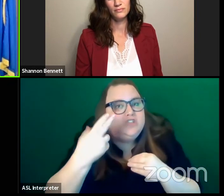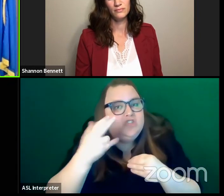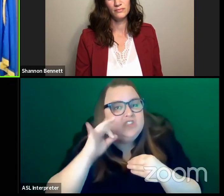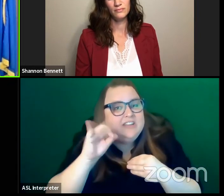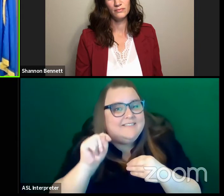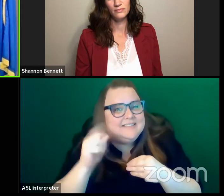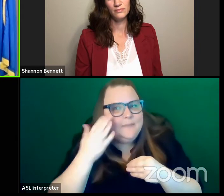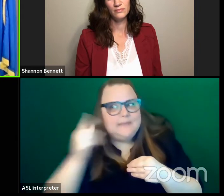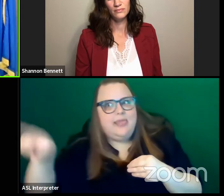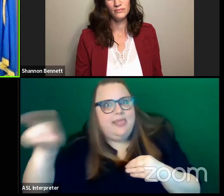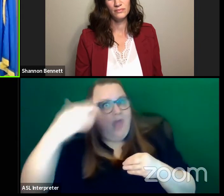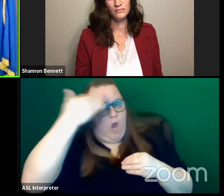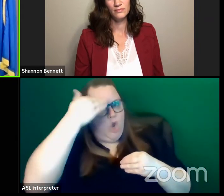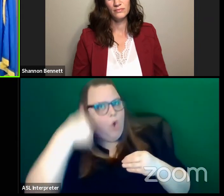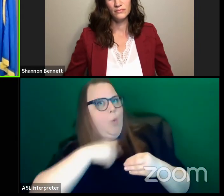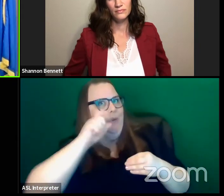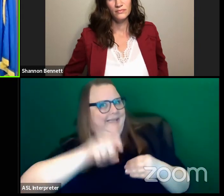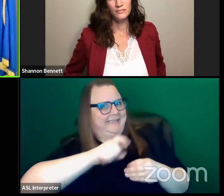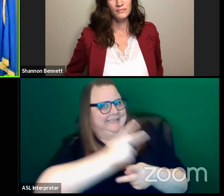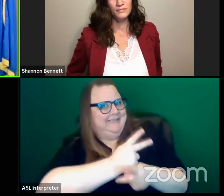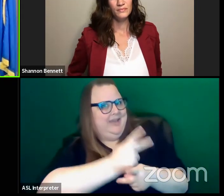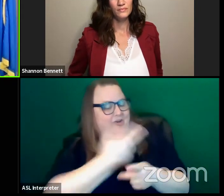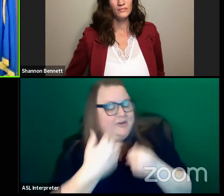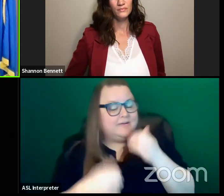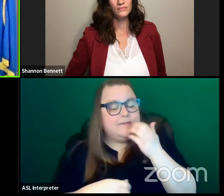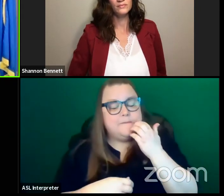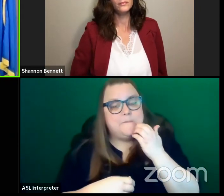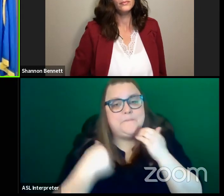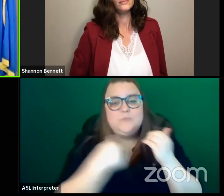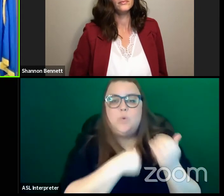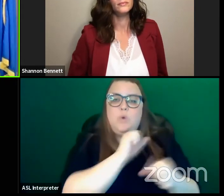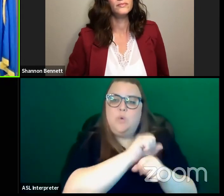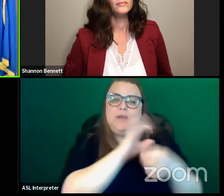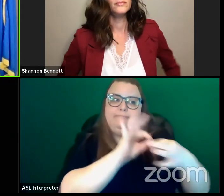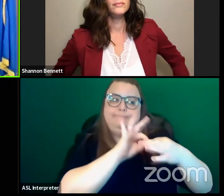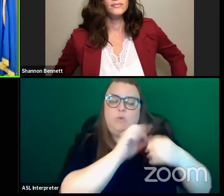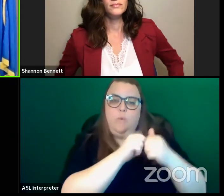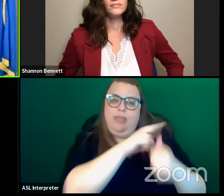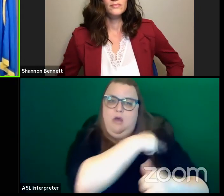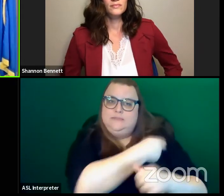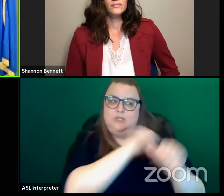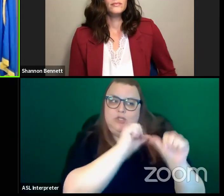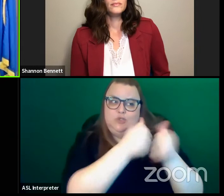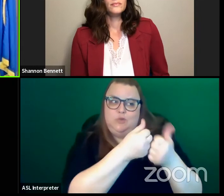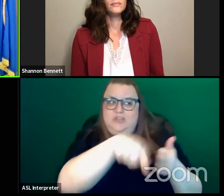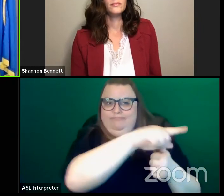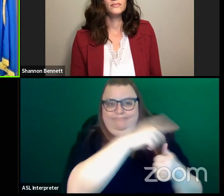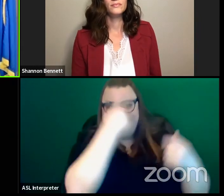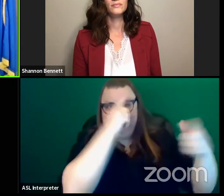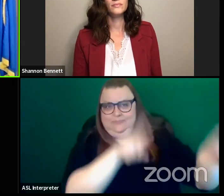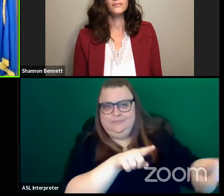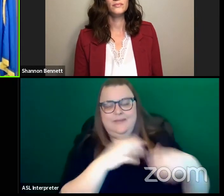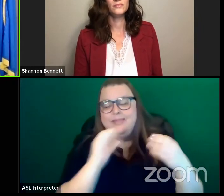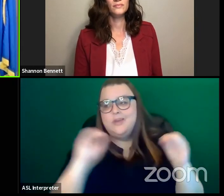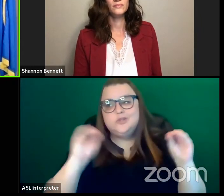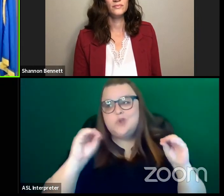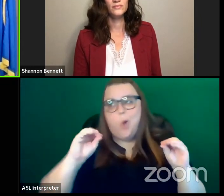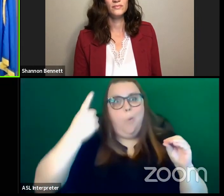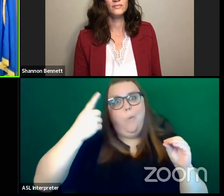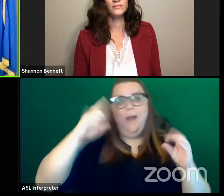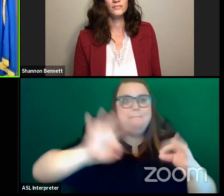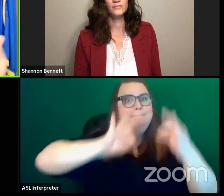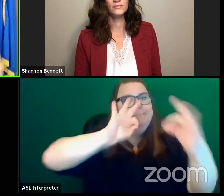are working closely with the Hospital Association, and they're on the same page I are. There is no silver bullet to end this.